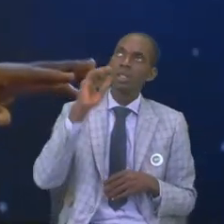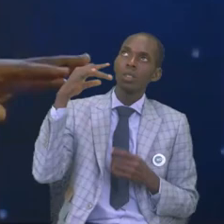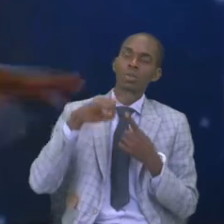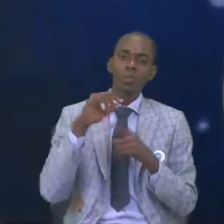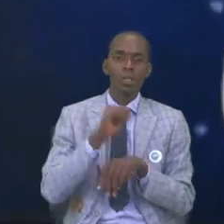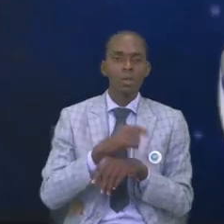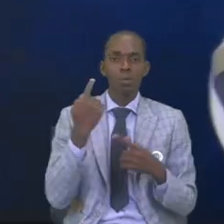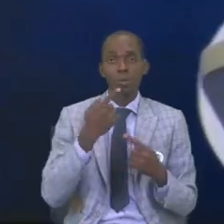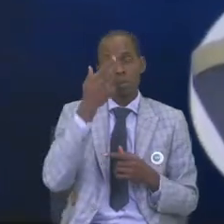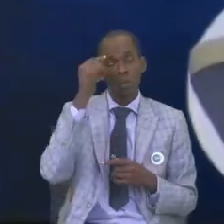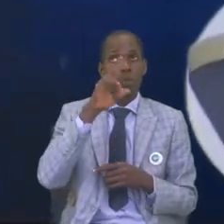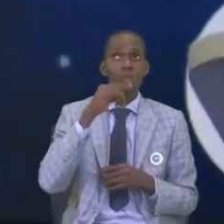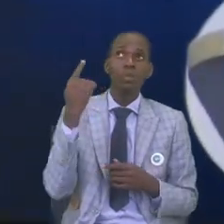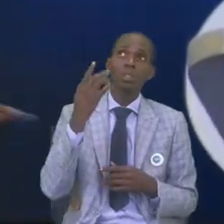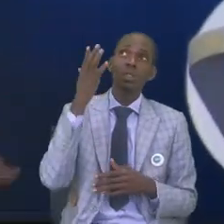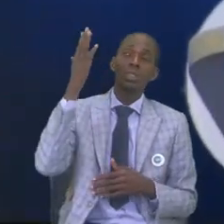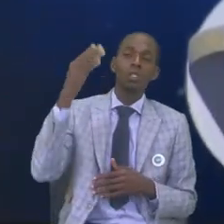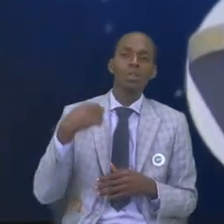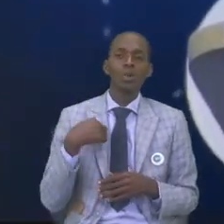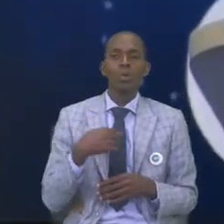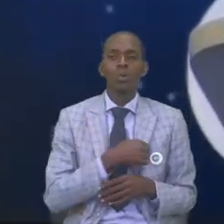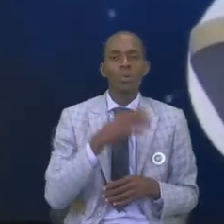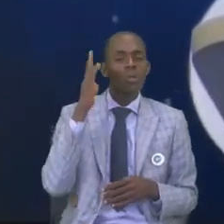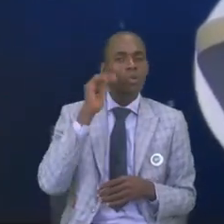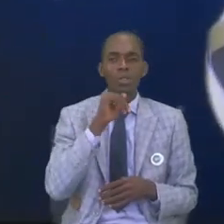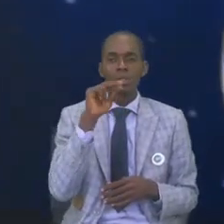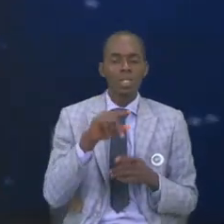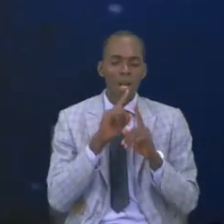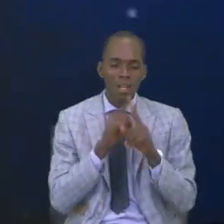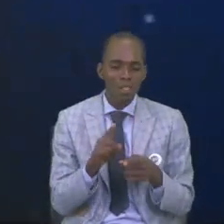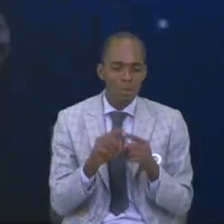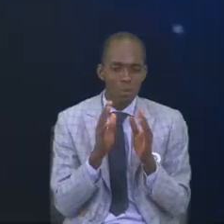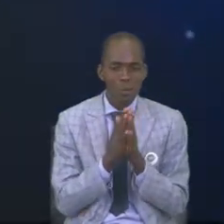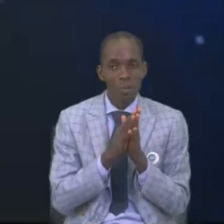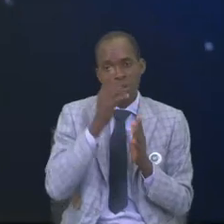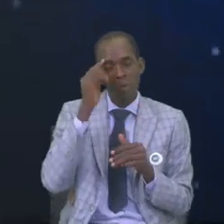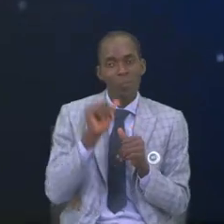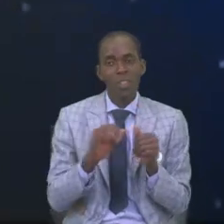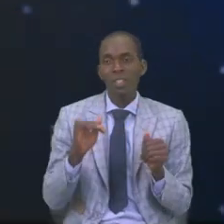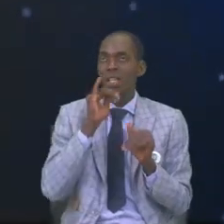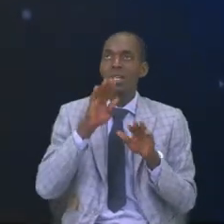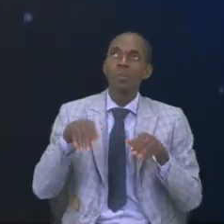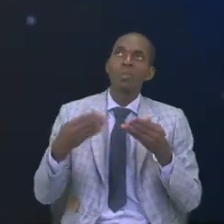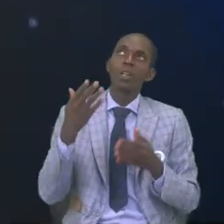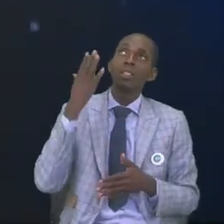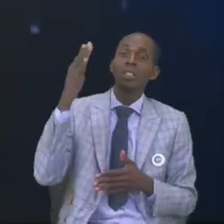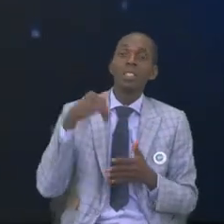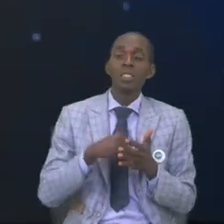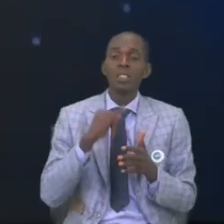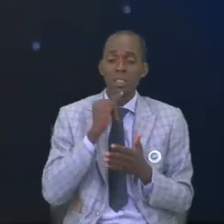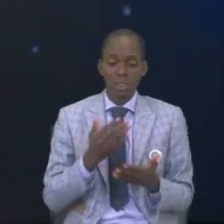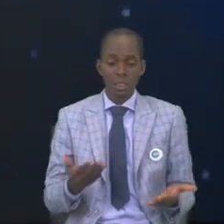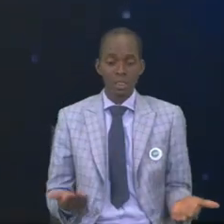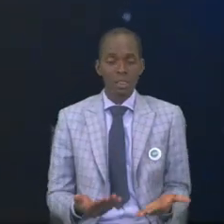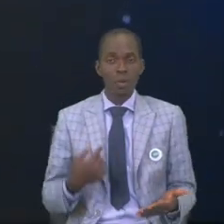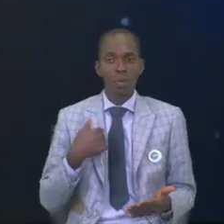sin over there. We'll not need answers to prayer, because everything is provided over there. It's over here we need all